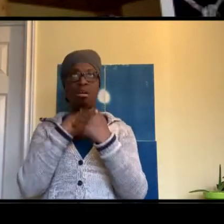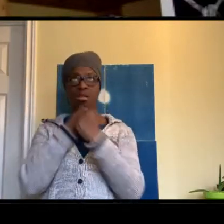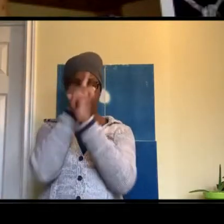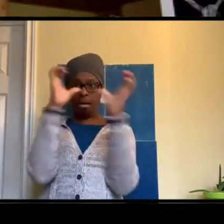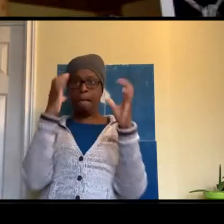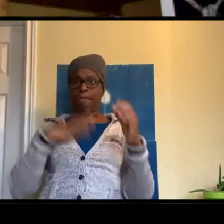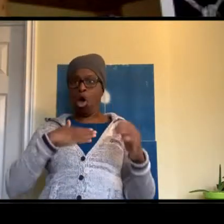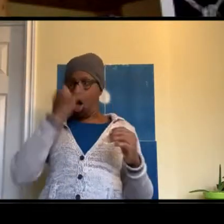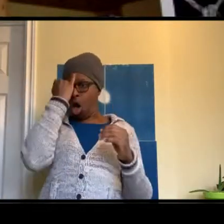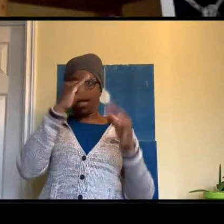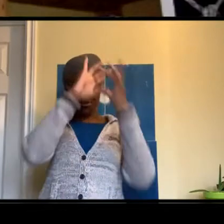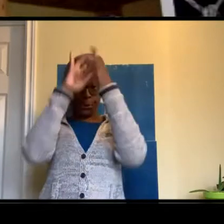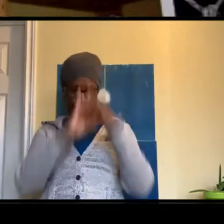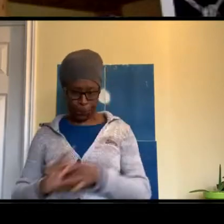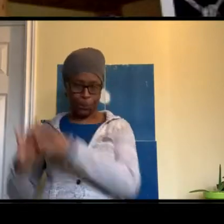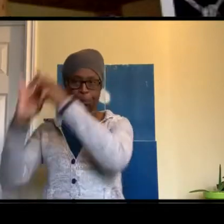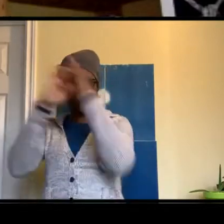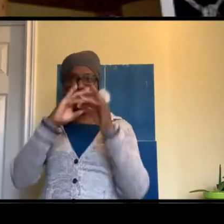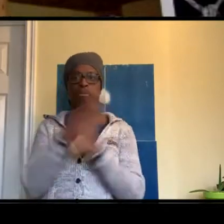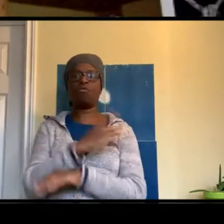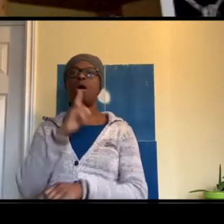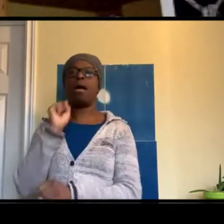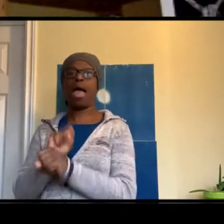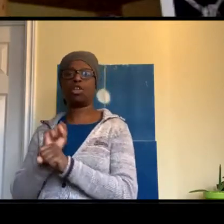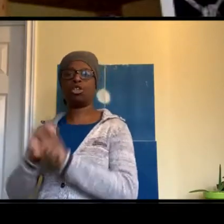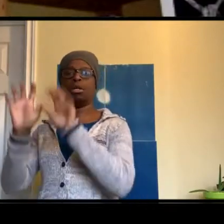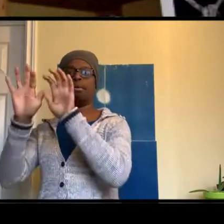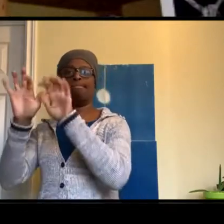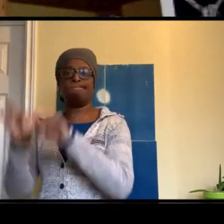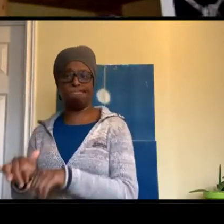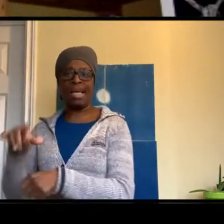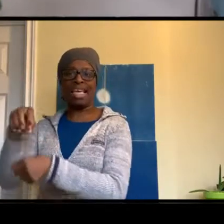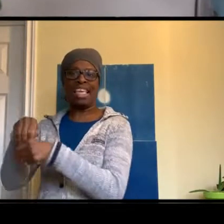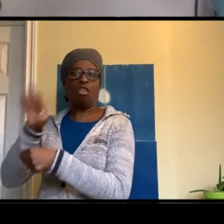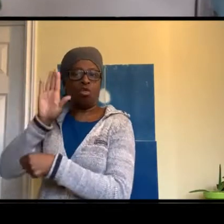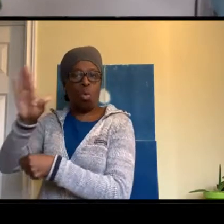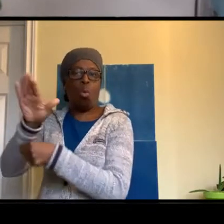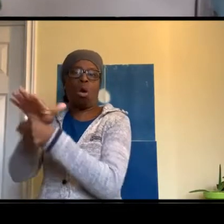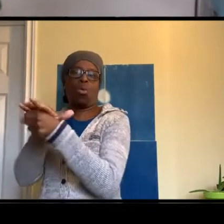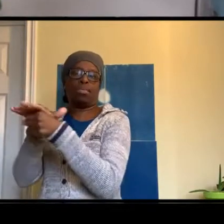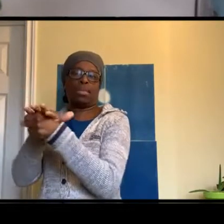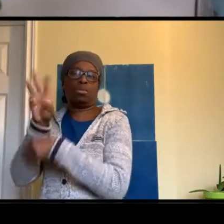and actually do your official application. Mm-hmm. I think too,